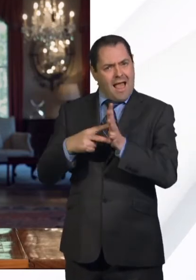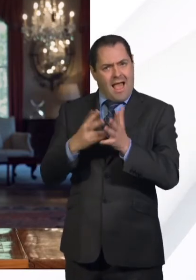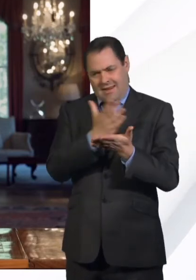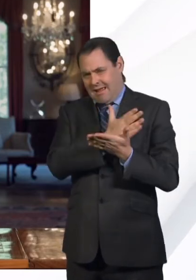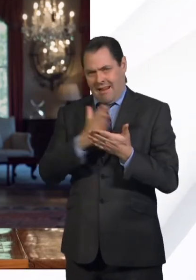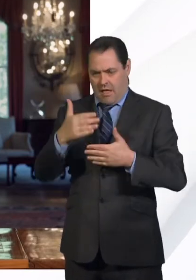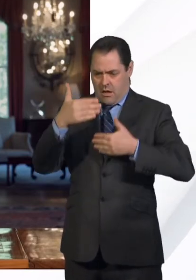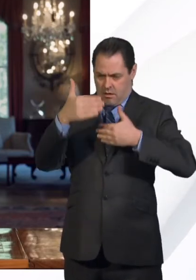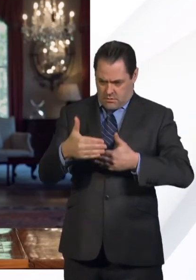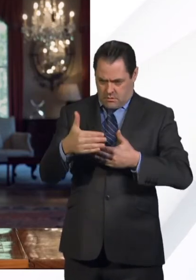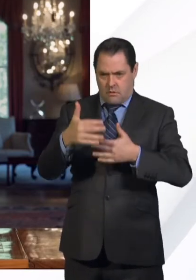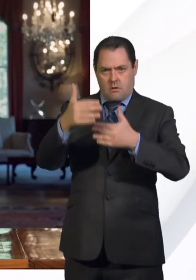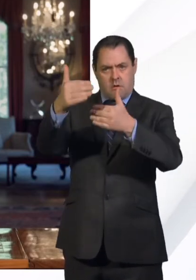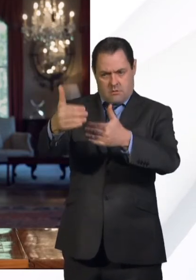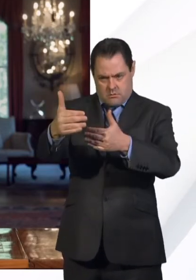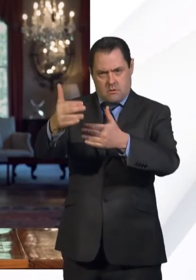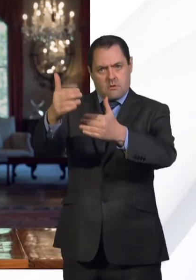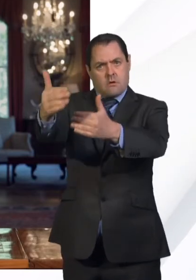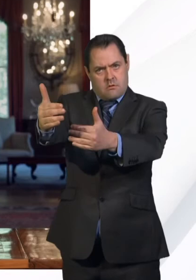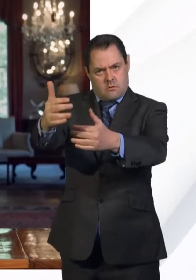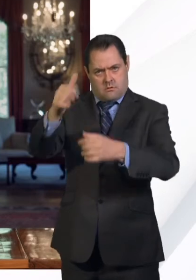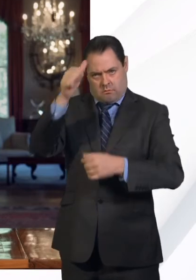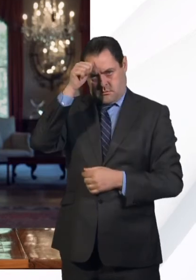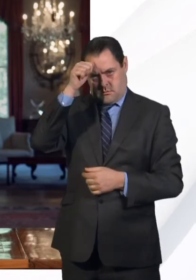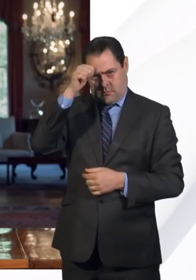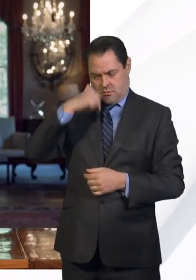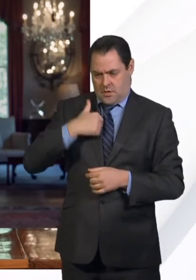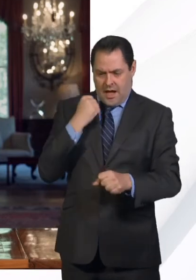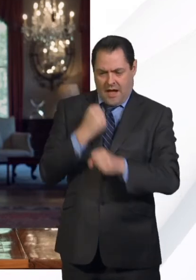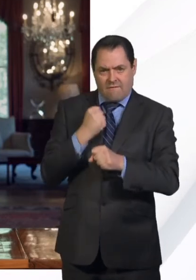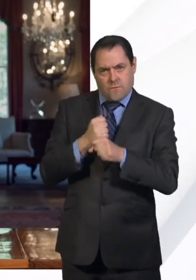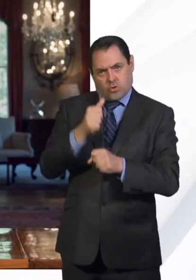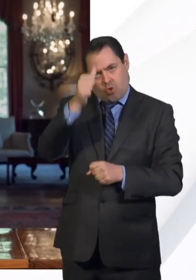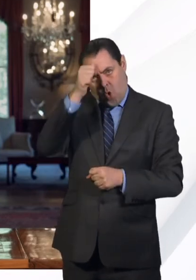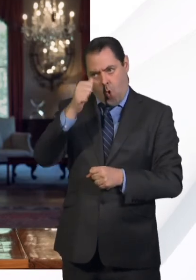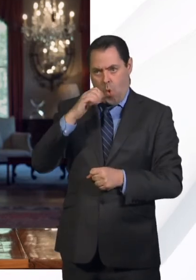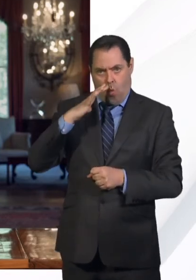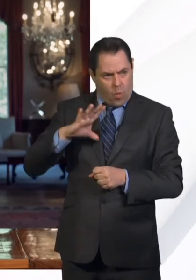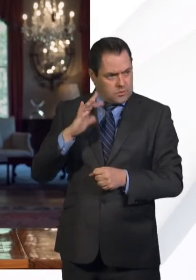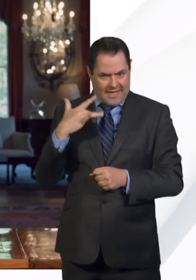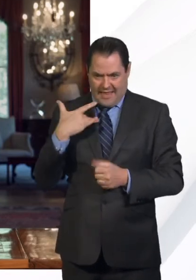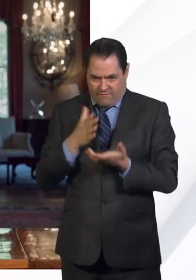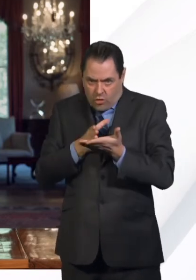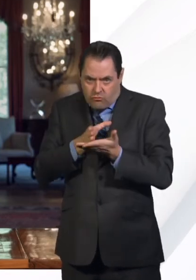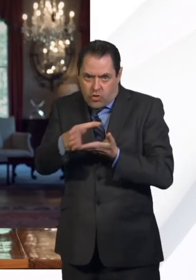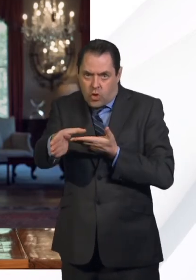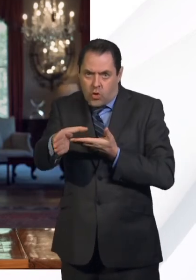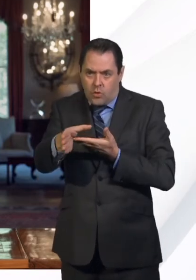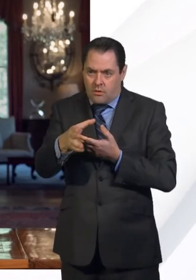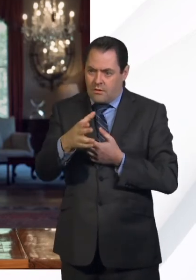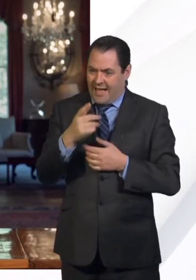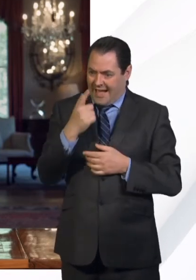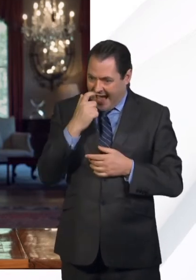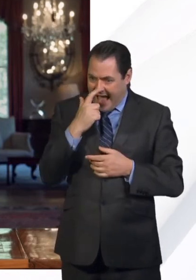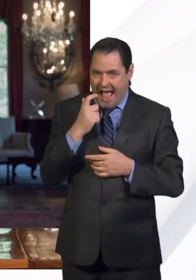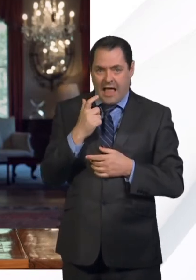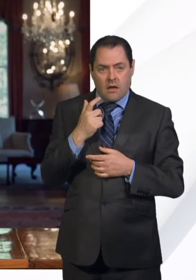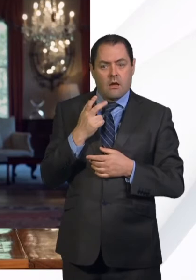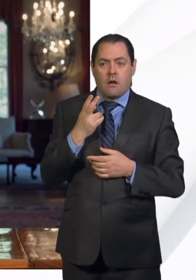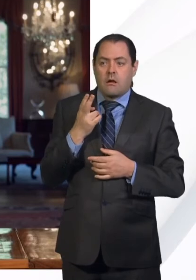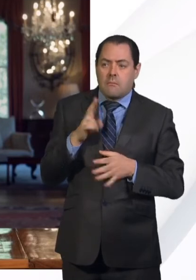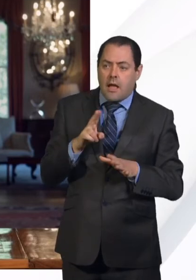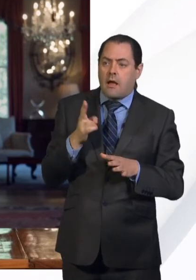And everyone in government has the all-consuming pressure and challenge to save lives, restore livelihoods, and gradually restore the